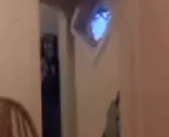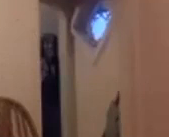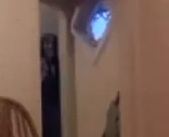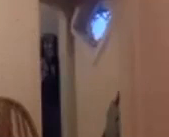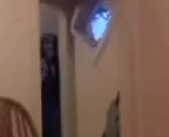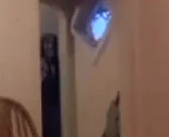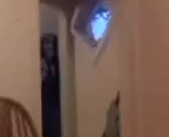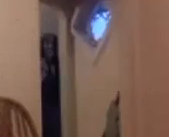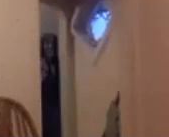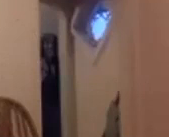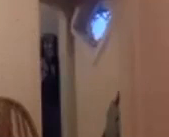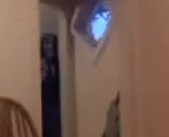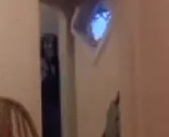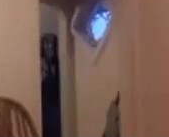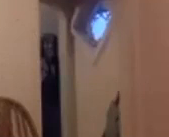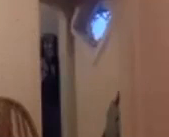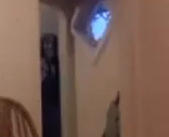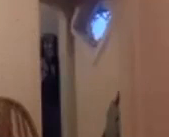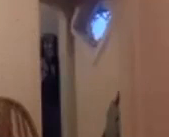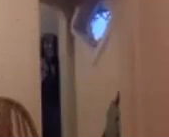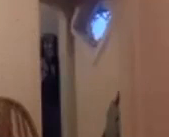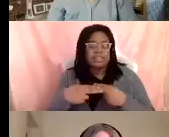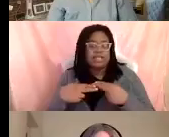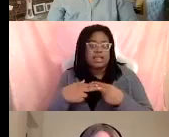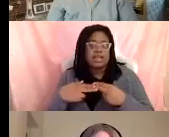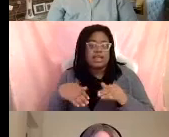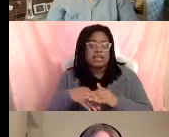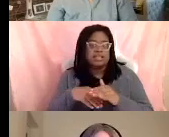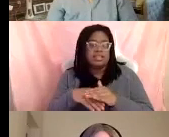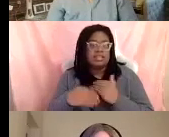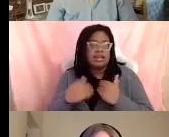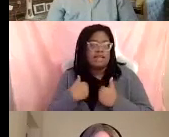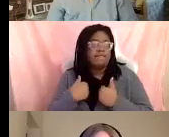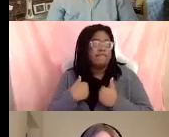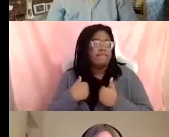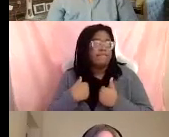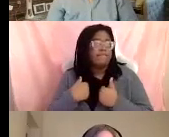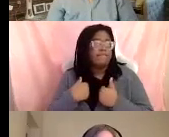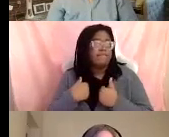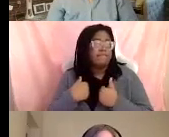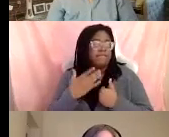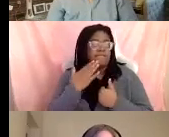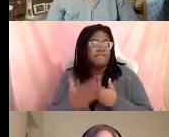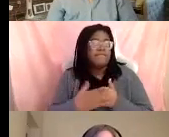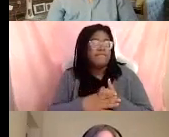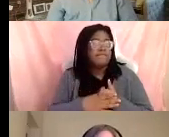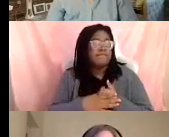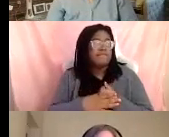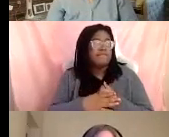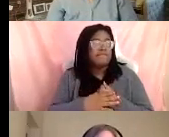May I have this slide? Hunter, may I have the poem slide? Thank you.